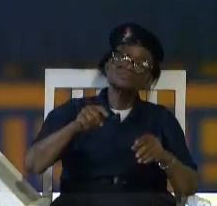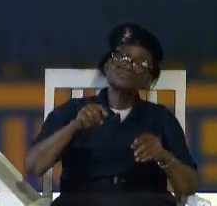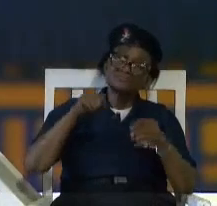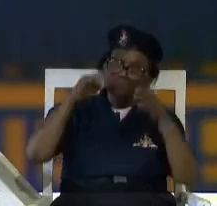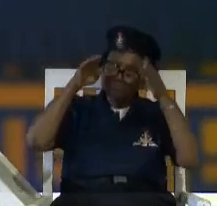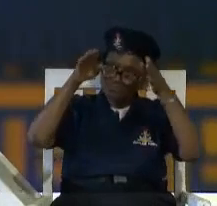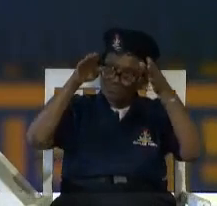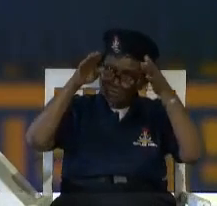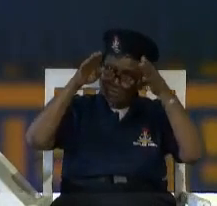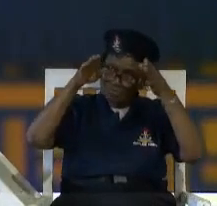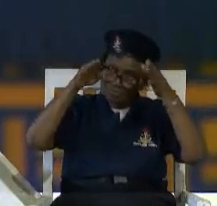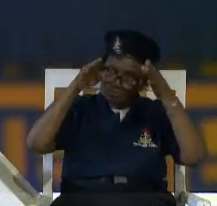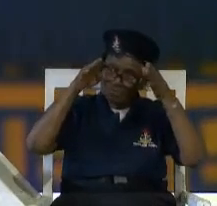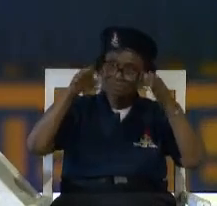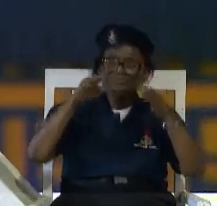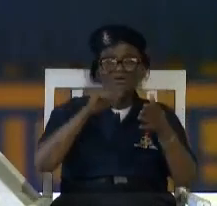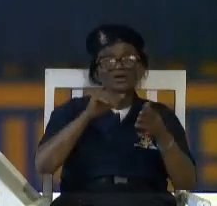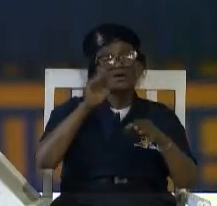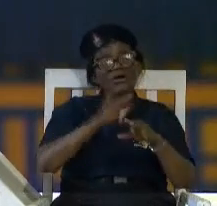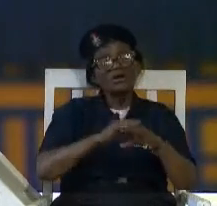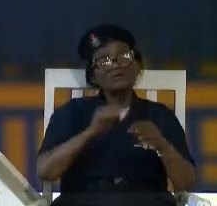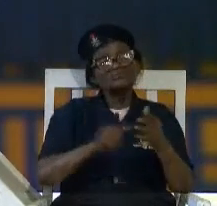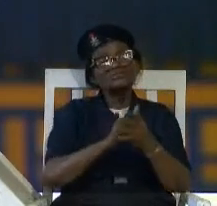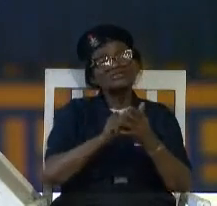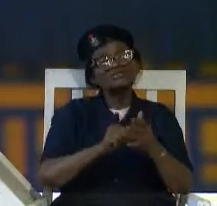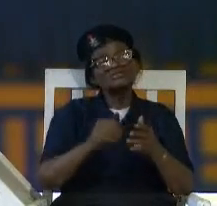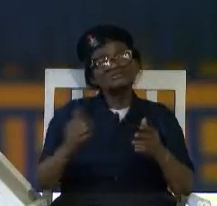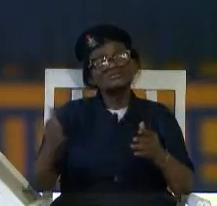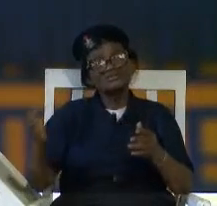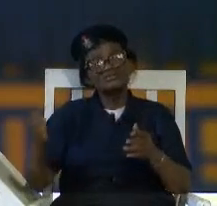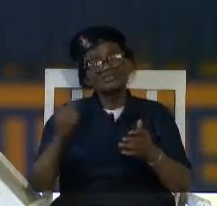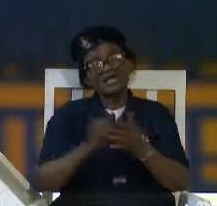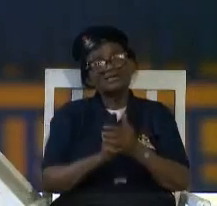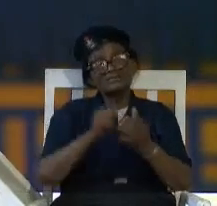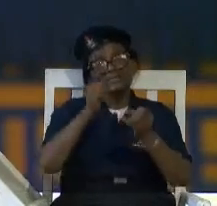refocus on these things that last forever.